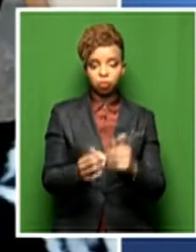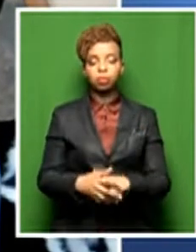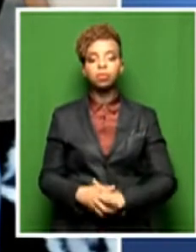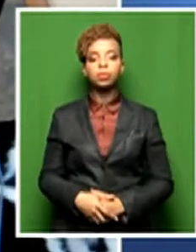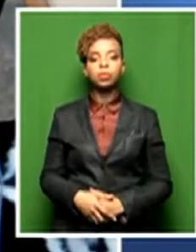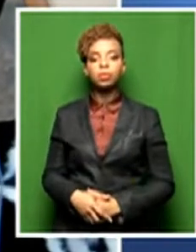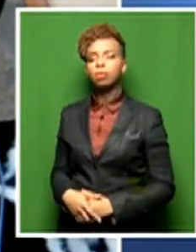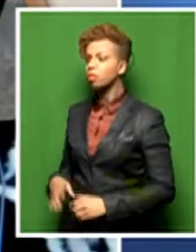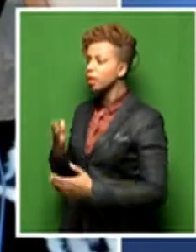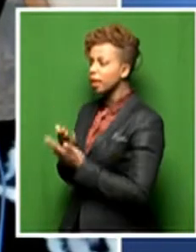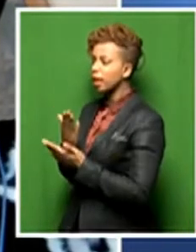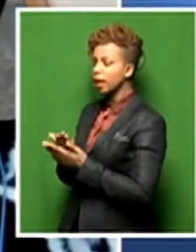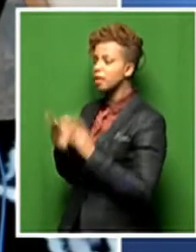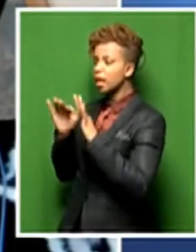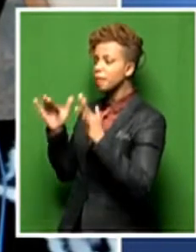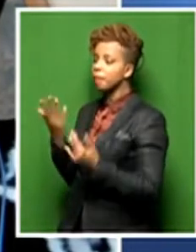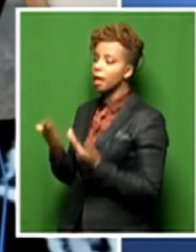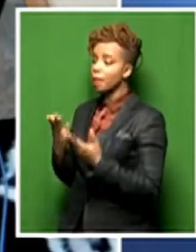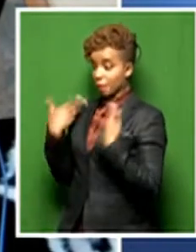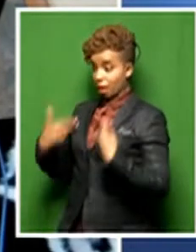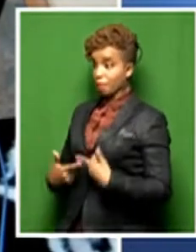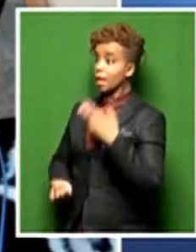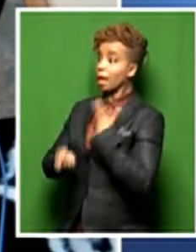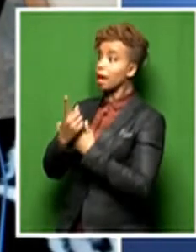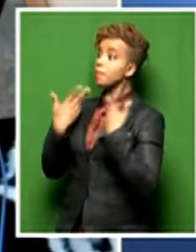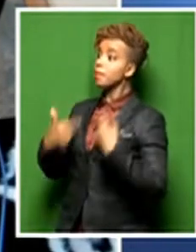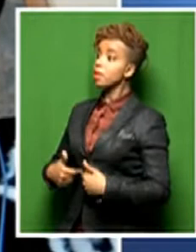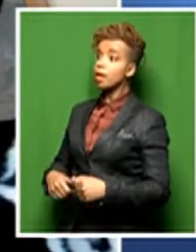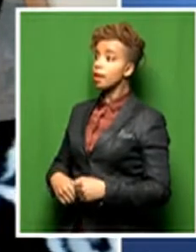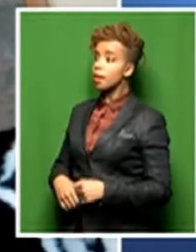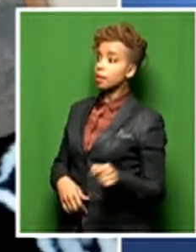else or is it anonymous?